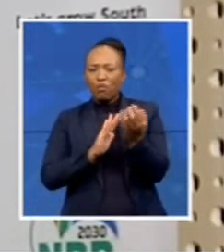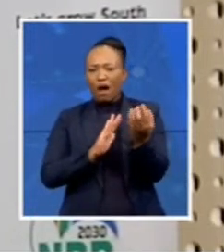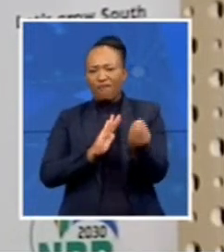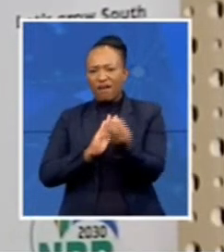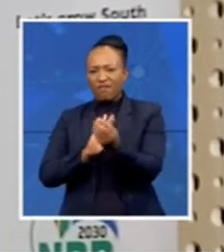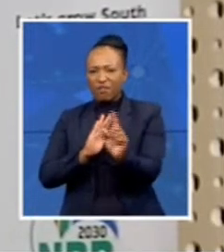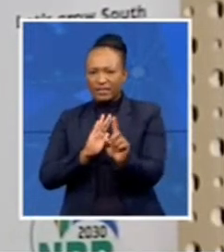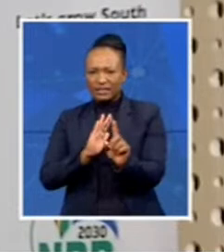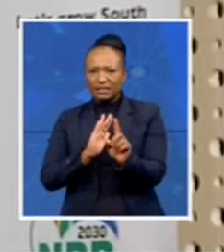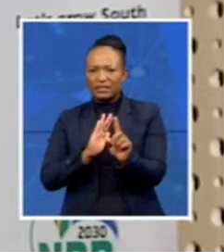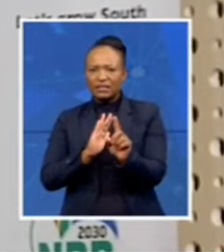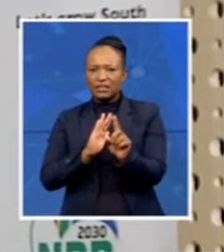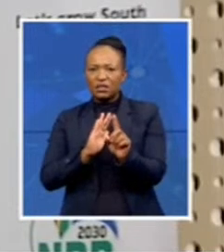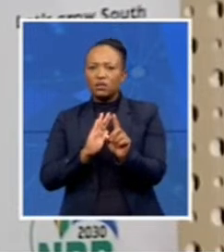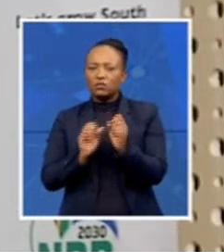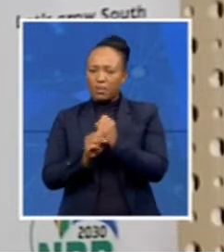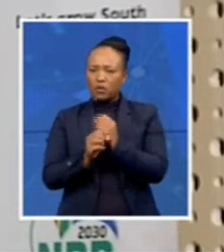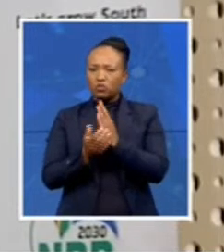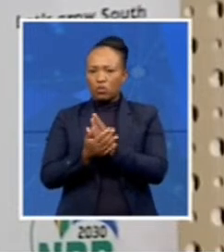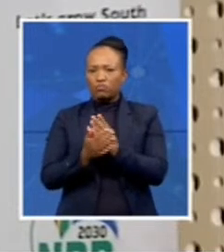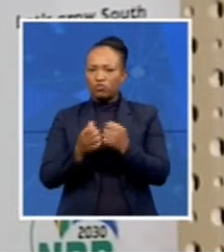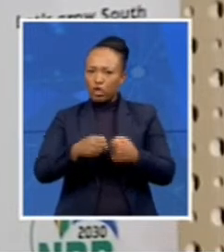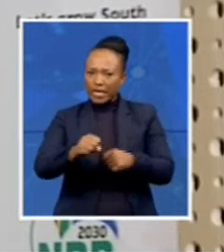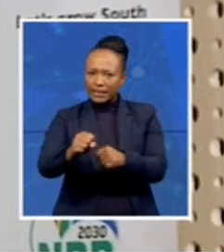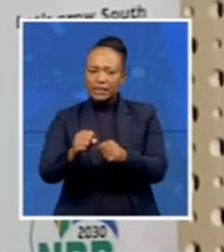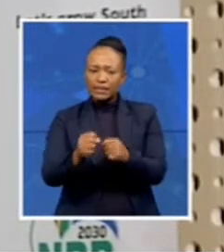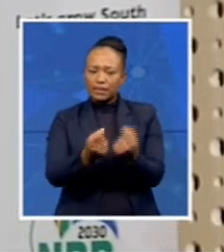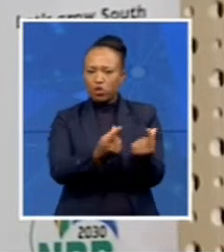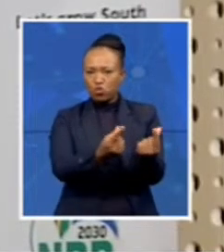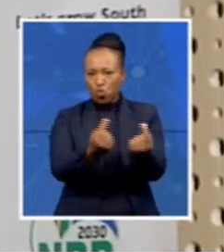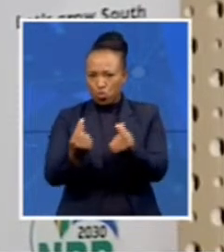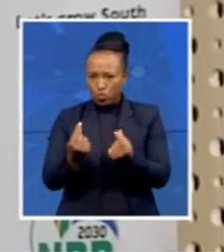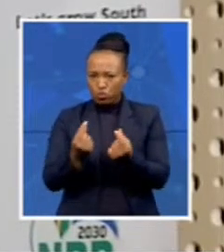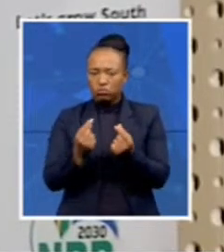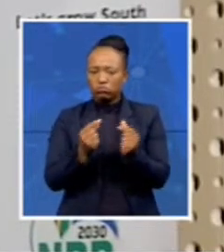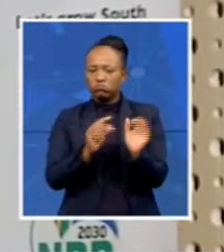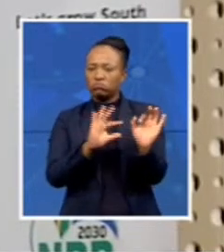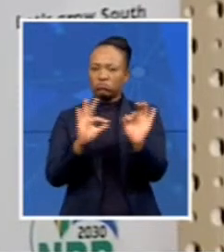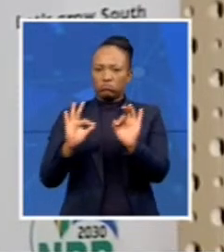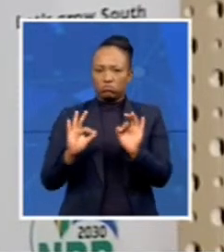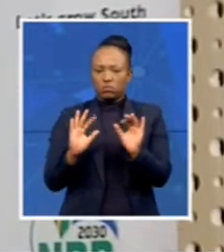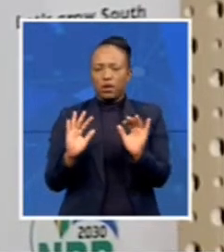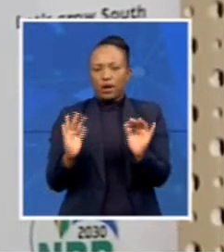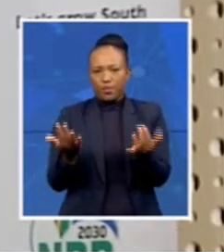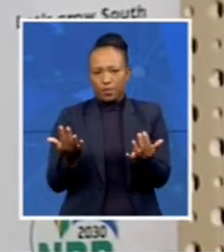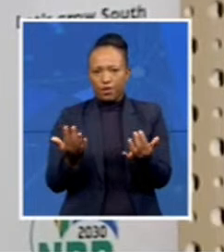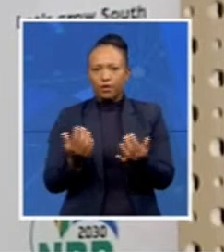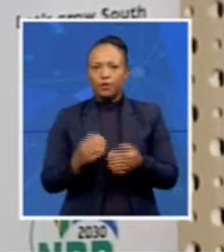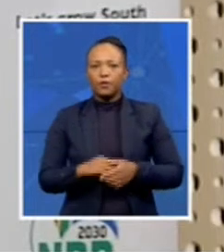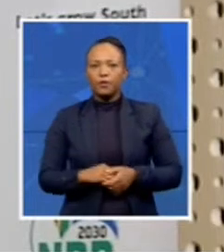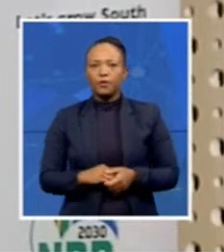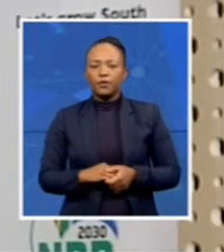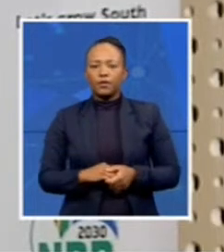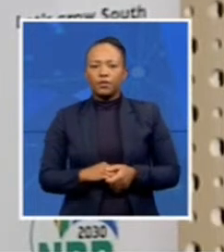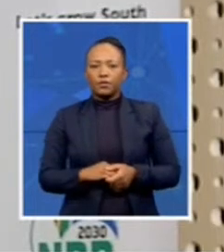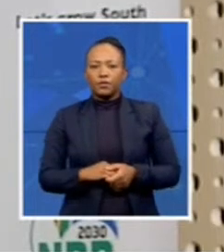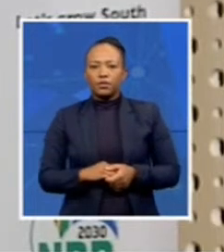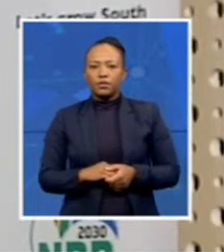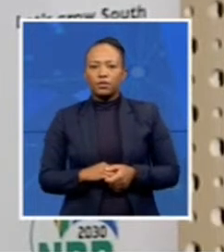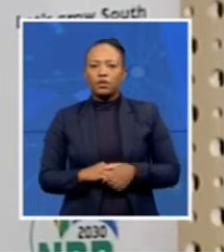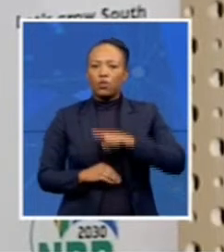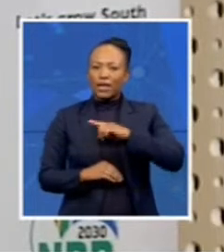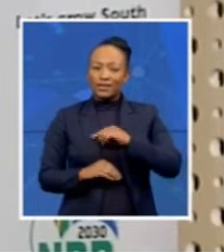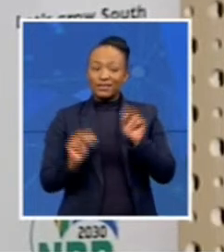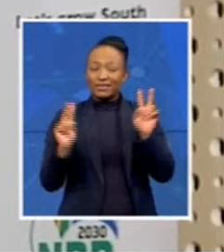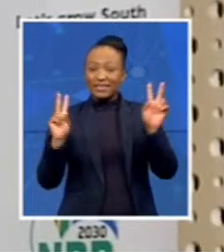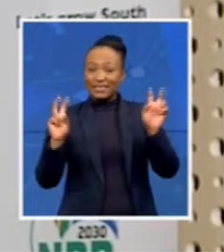our strategy so that we approach this matter in a